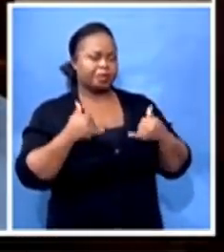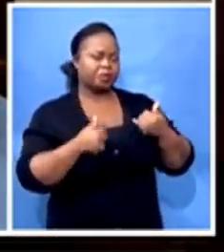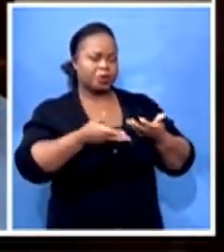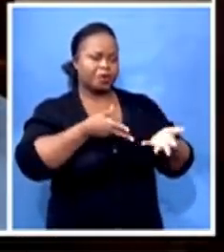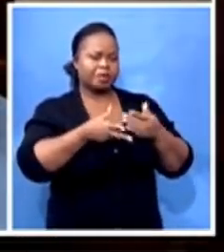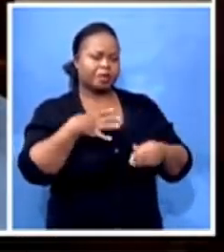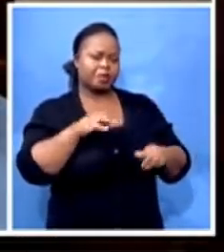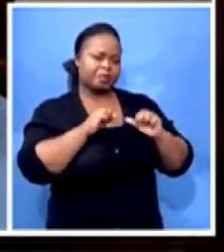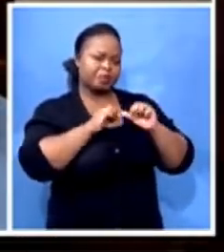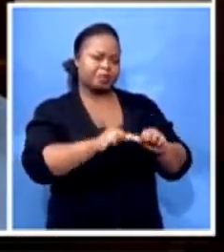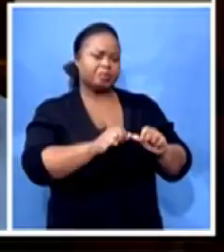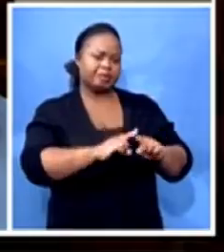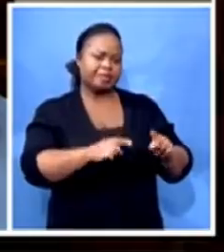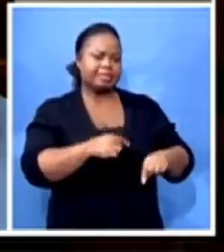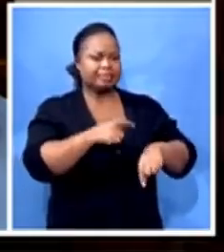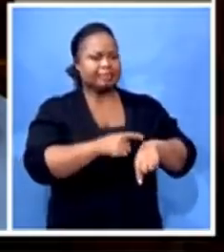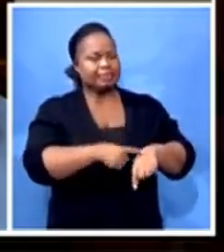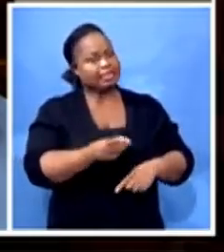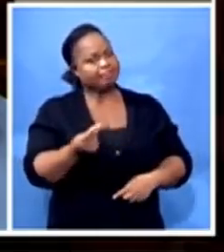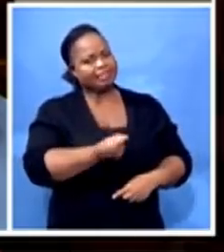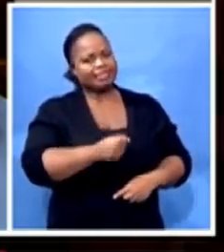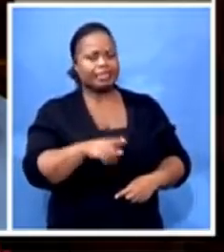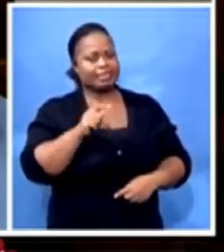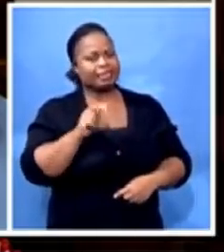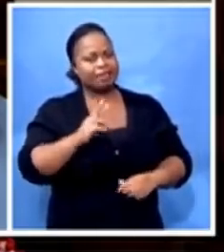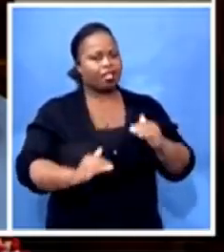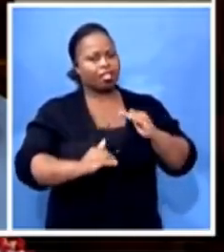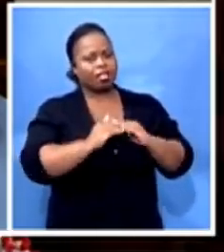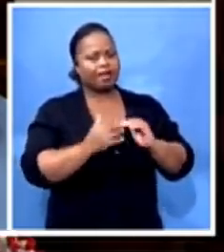television conversations, time constraints get in the way. But thank you so much for your time this afternoon.